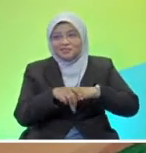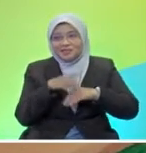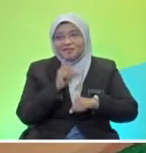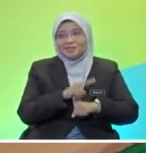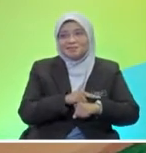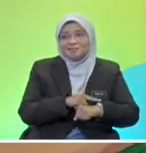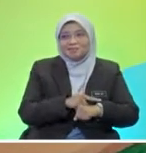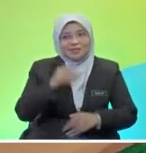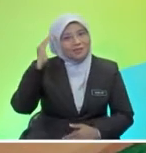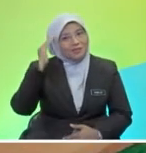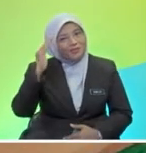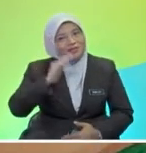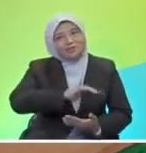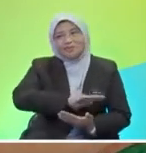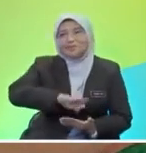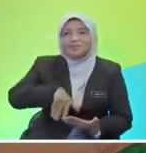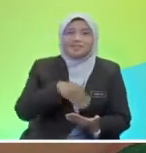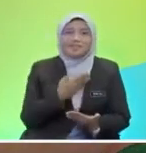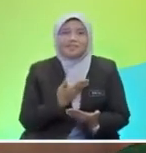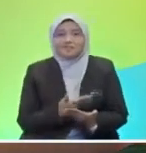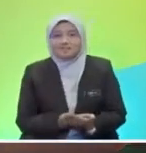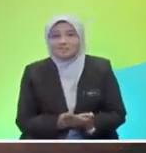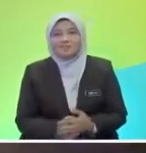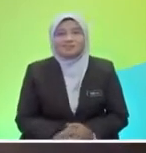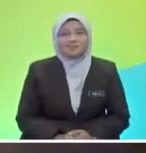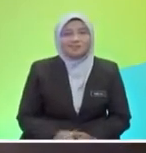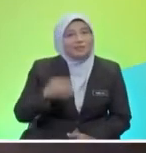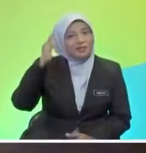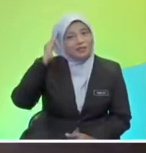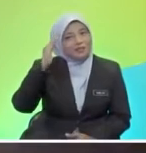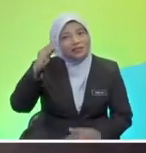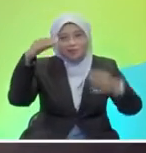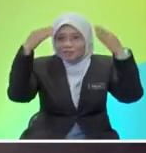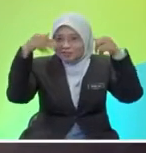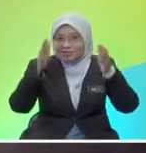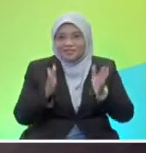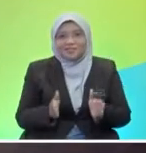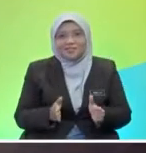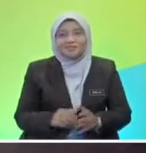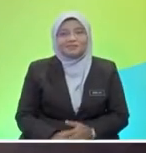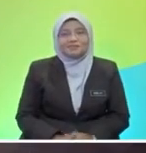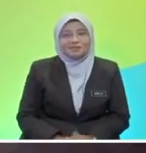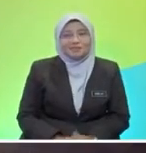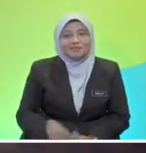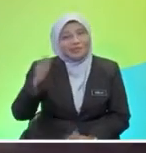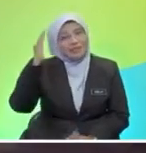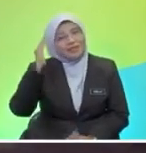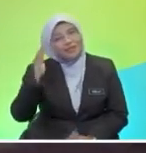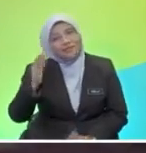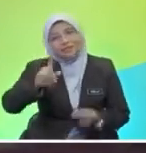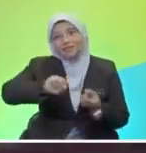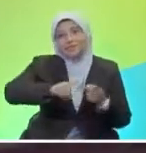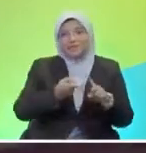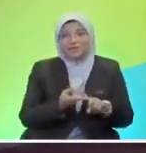English time, hello everyone, hello teacher,